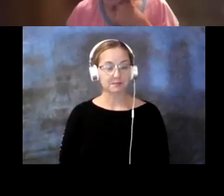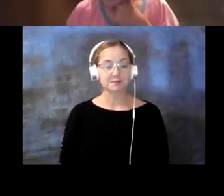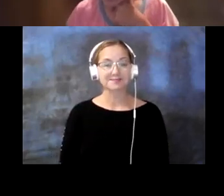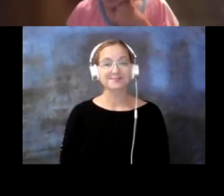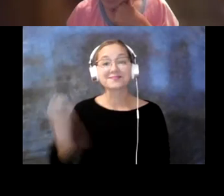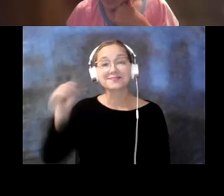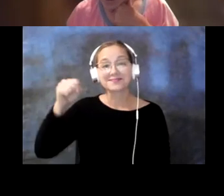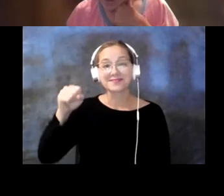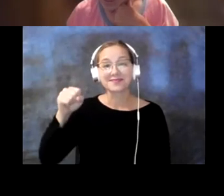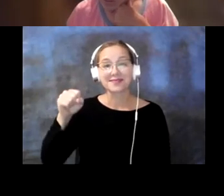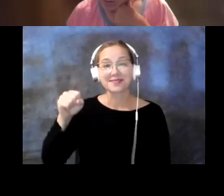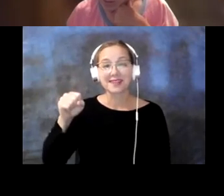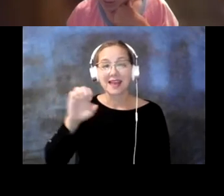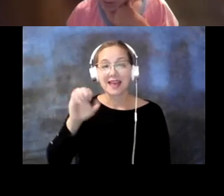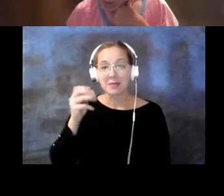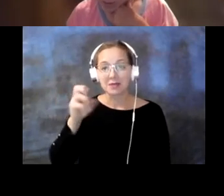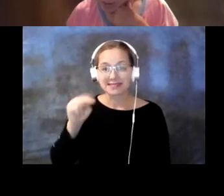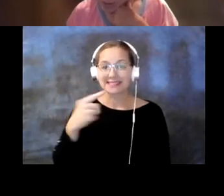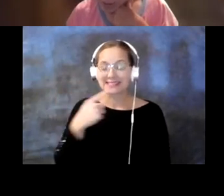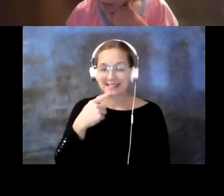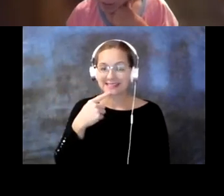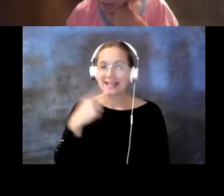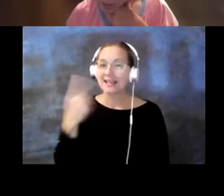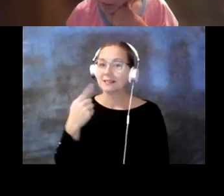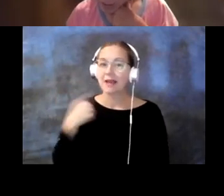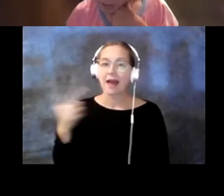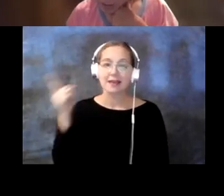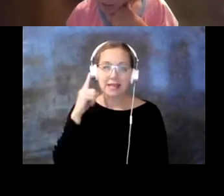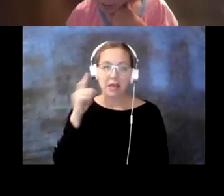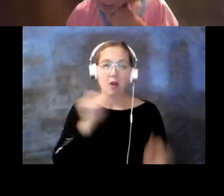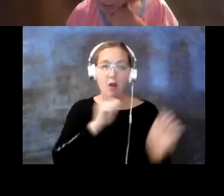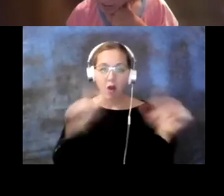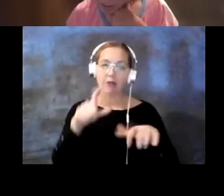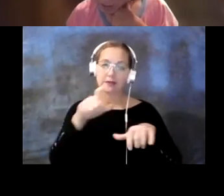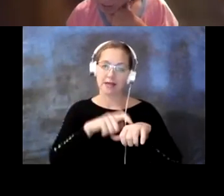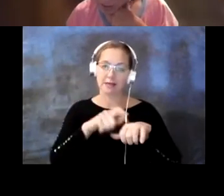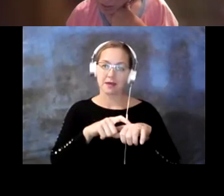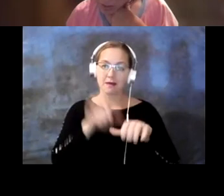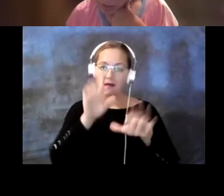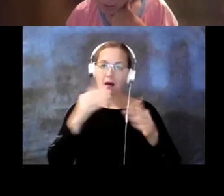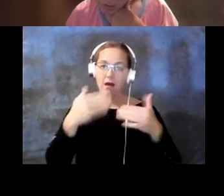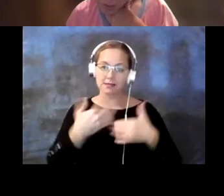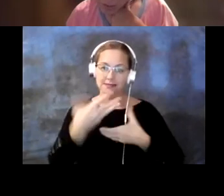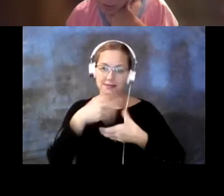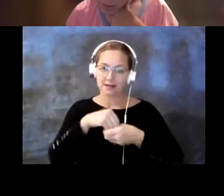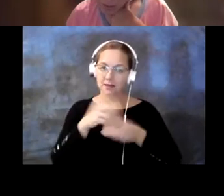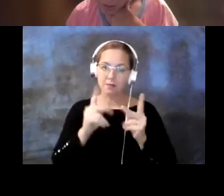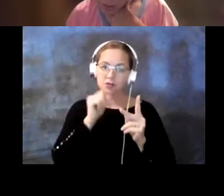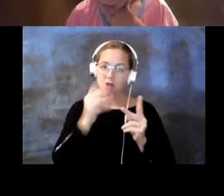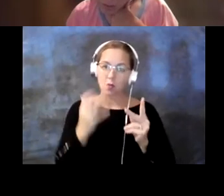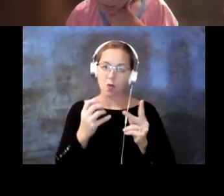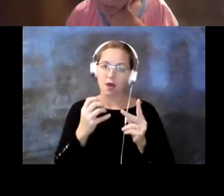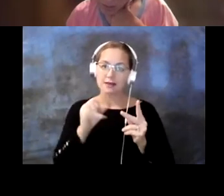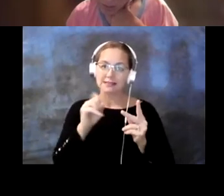Yeah, Emerson says, something I hear all the time is that autistic people don't want sexual